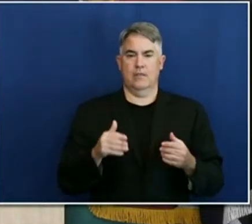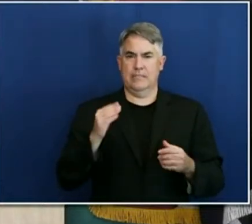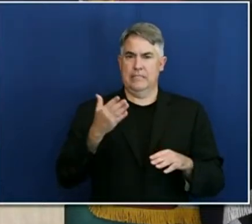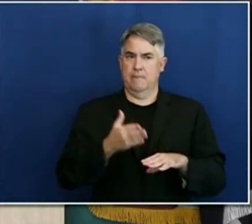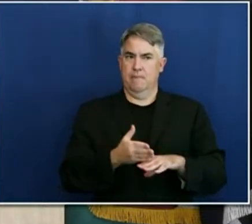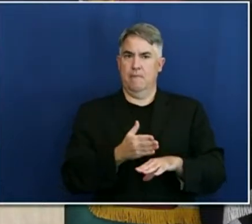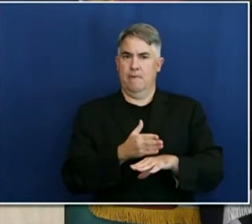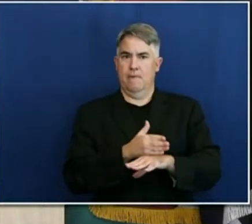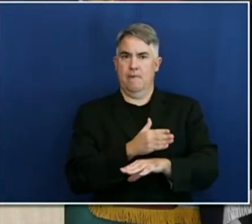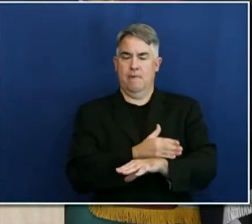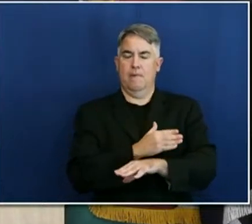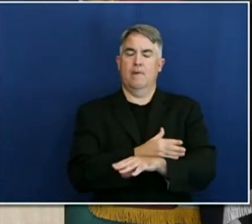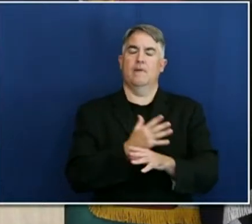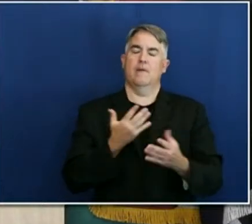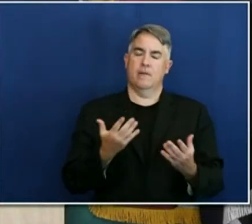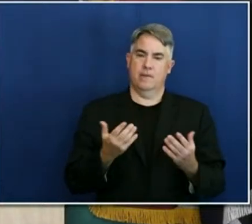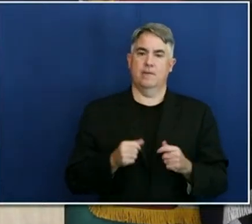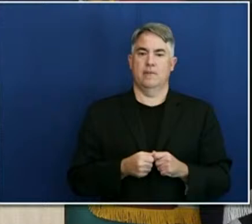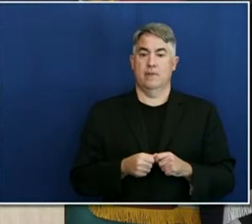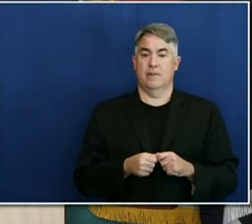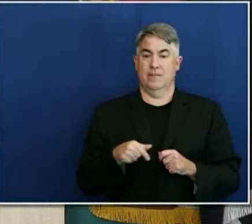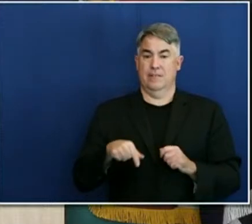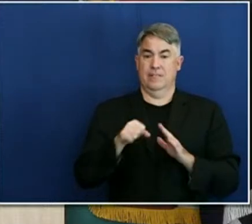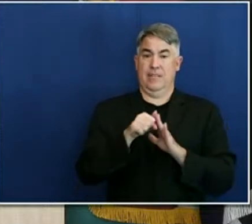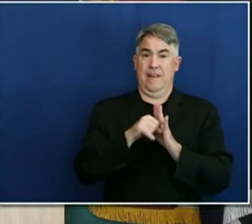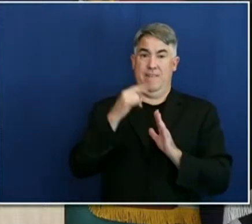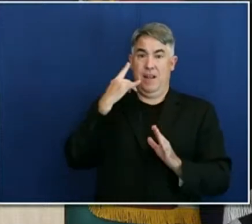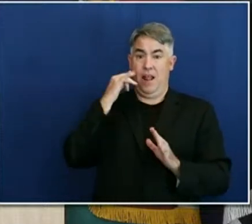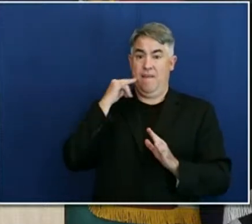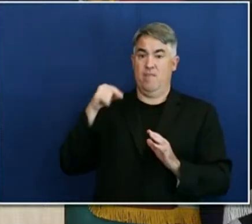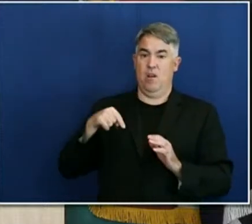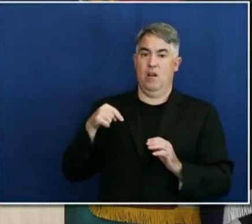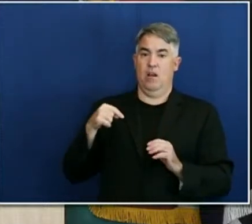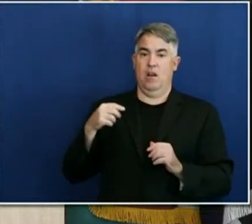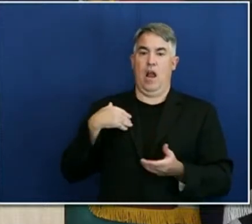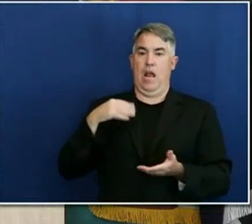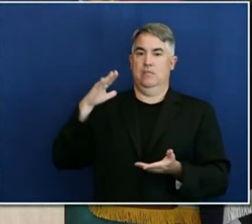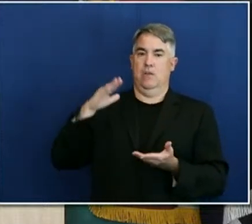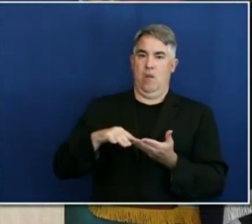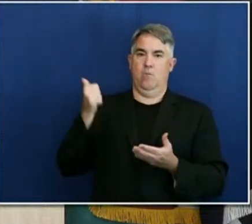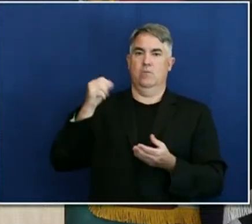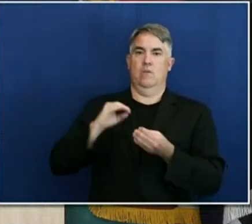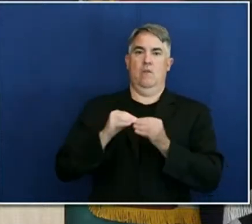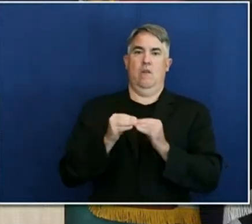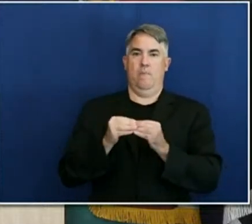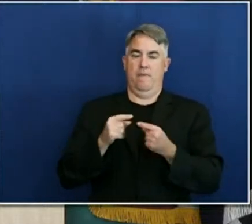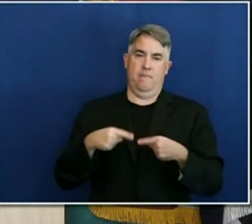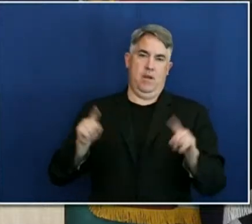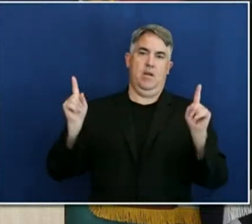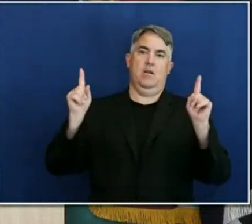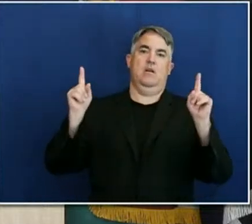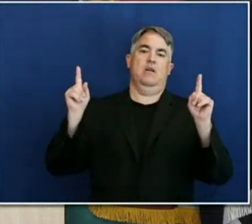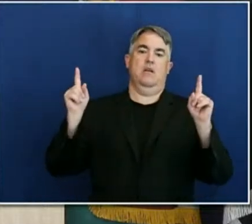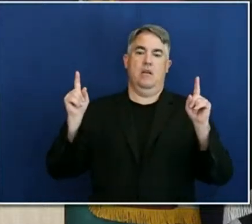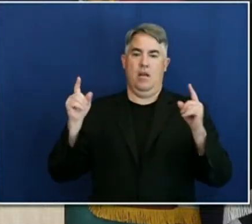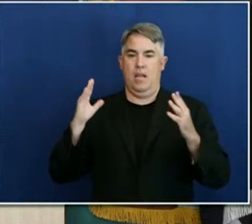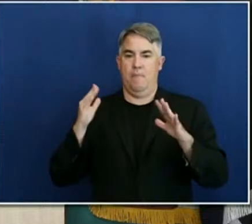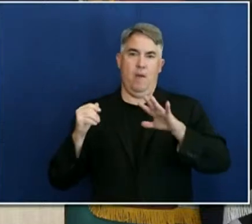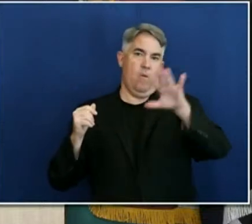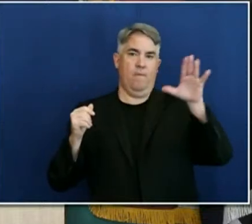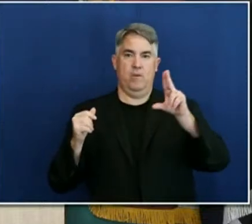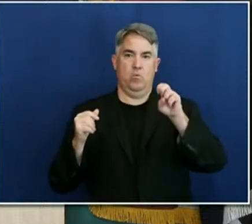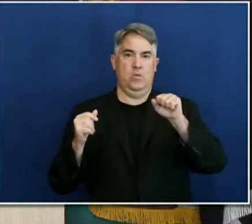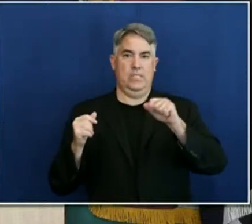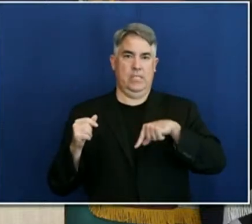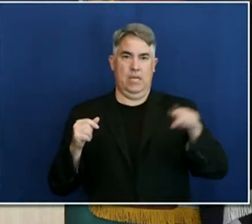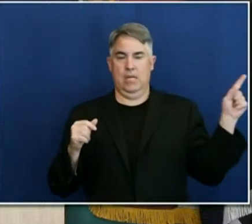It's no coincidence that the state of California has the lowest rates of infections among every other state in the nation. And this is